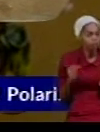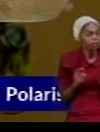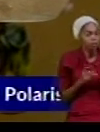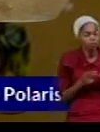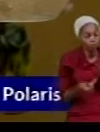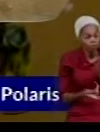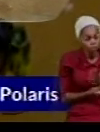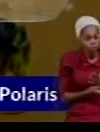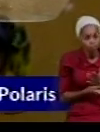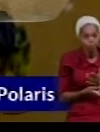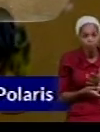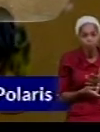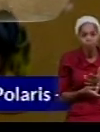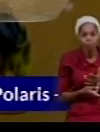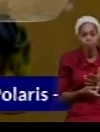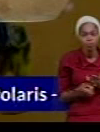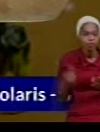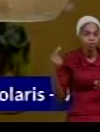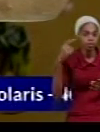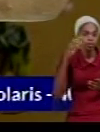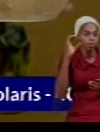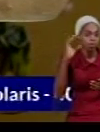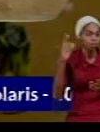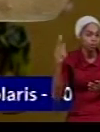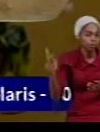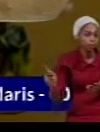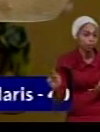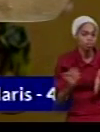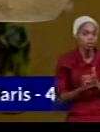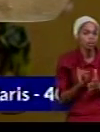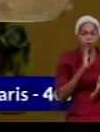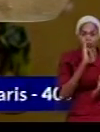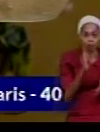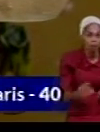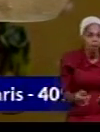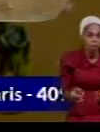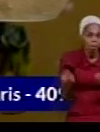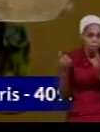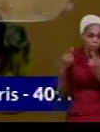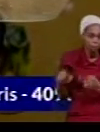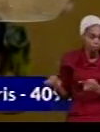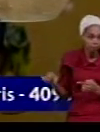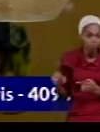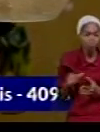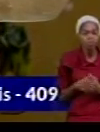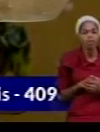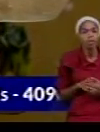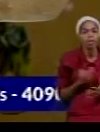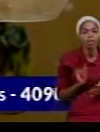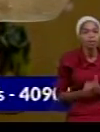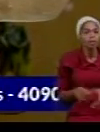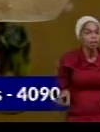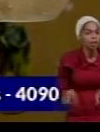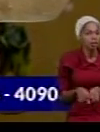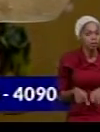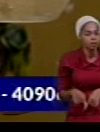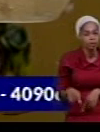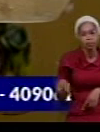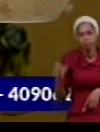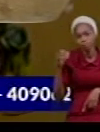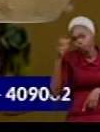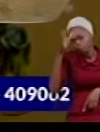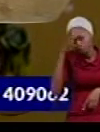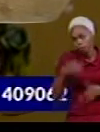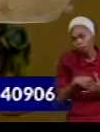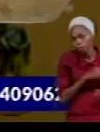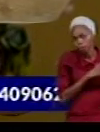GCK coming up at OGBOMOSO this month, that as he goes about all these programs,